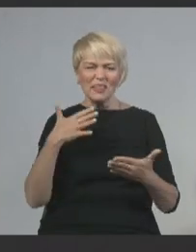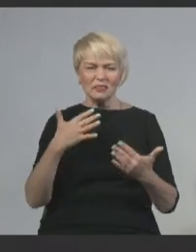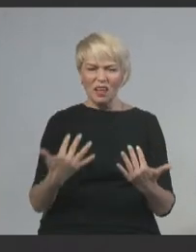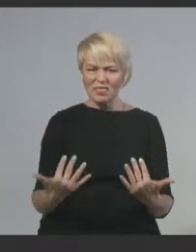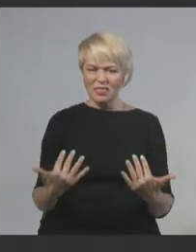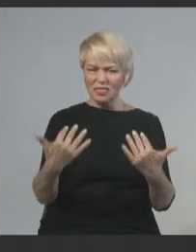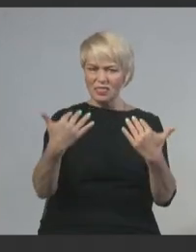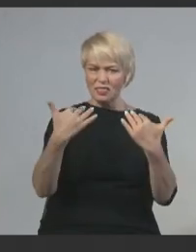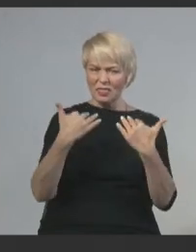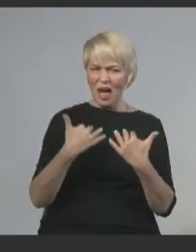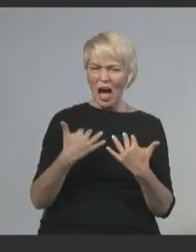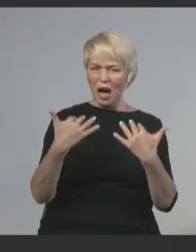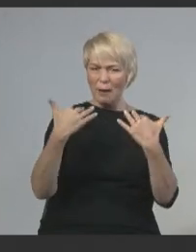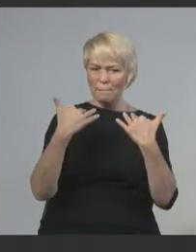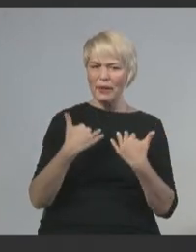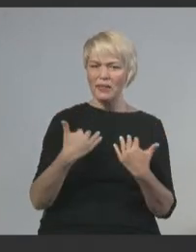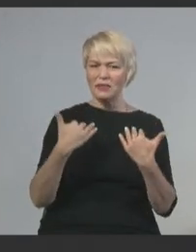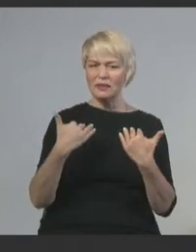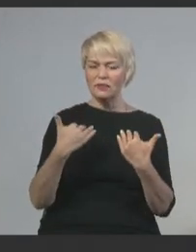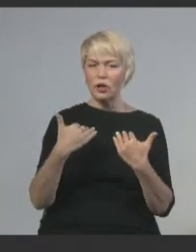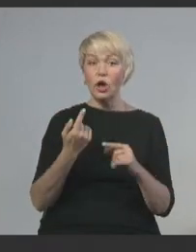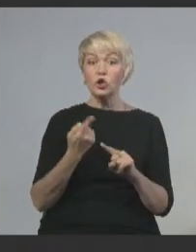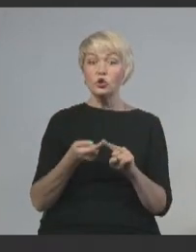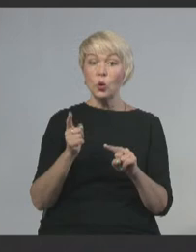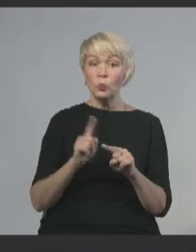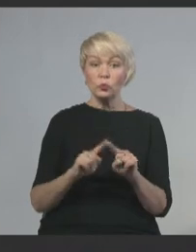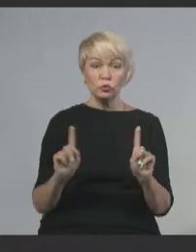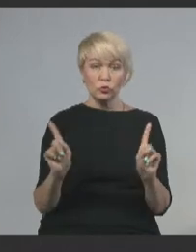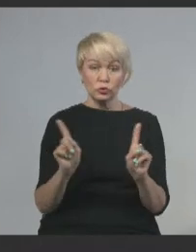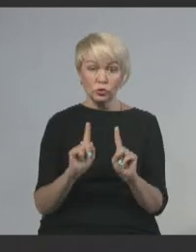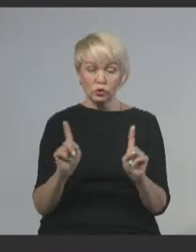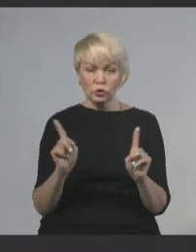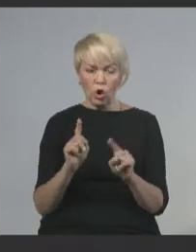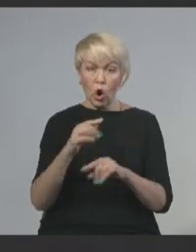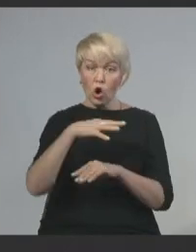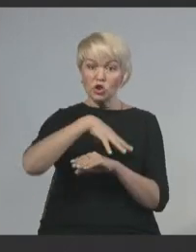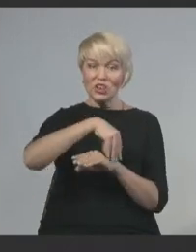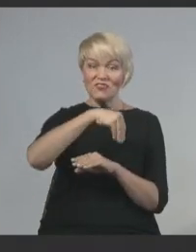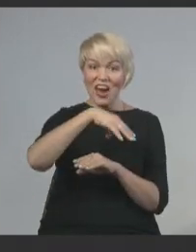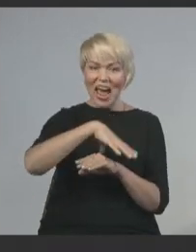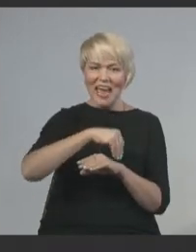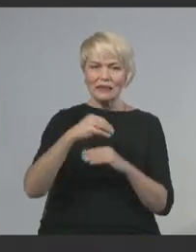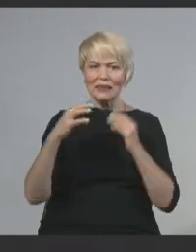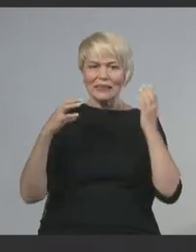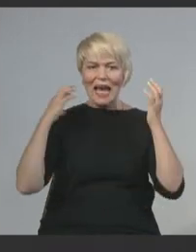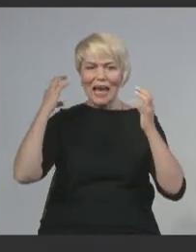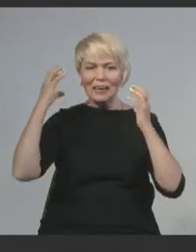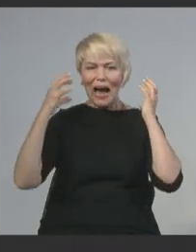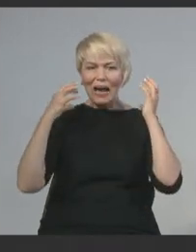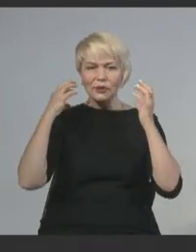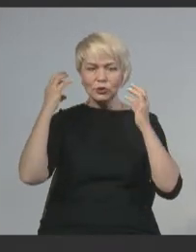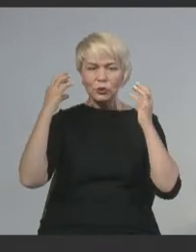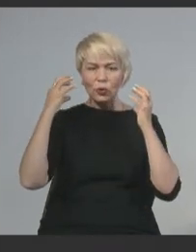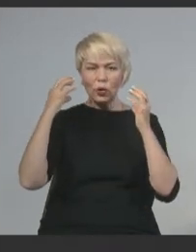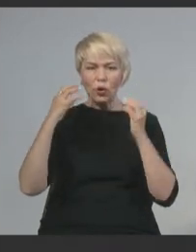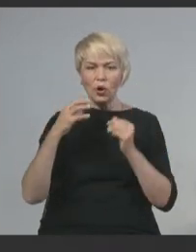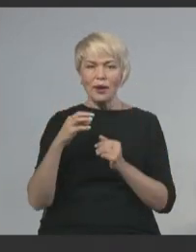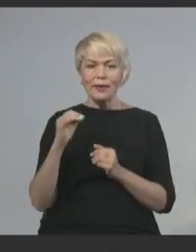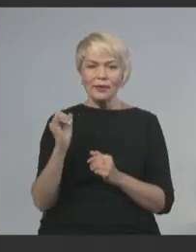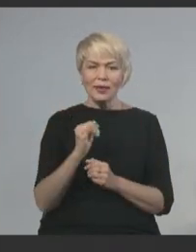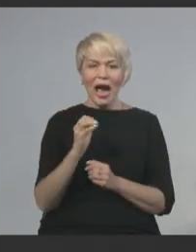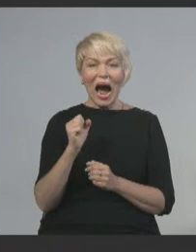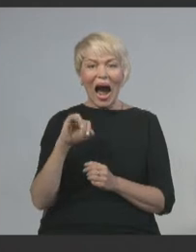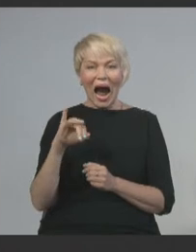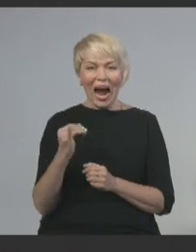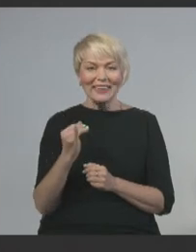survey of trust and i think swedish radio and ikea is uh still on the